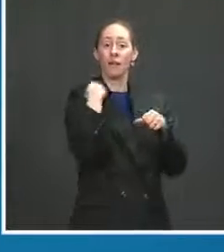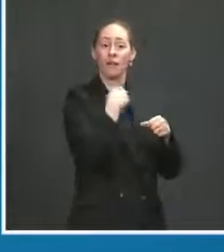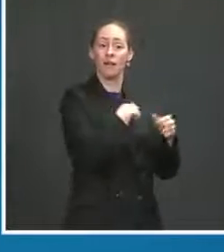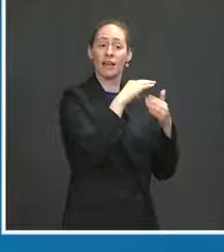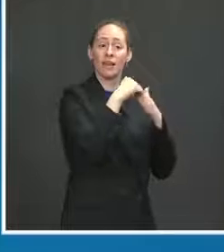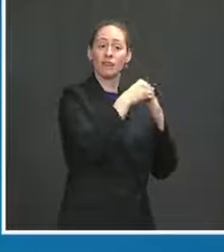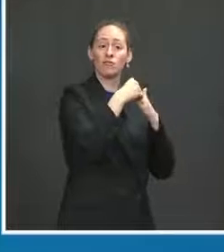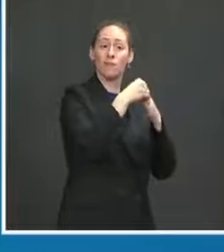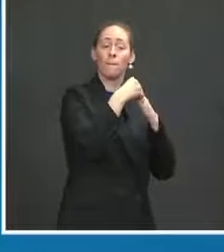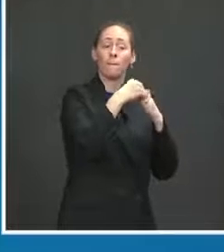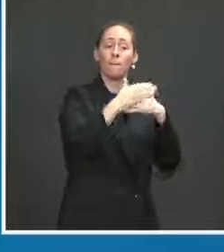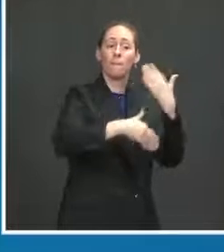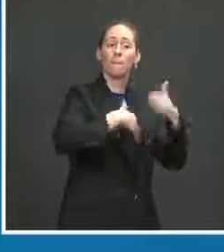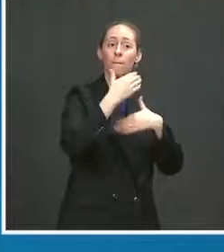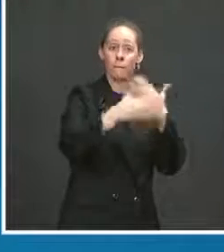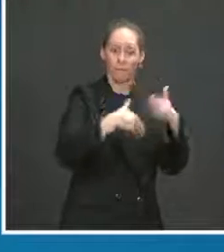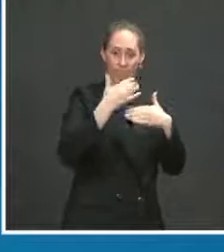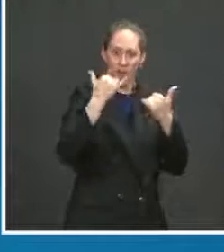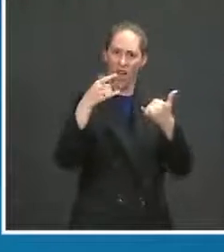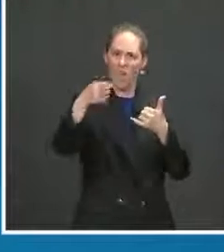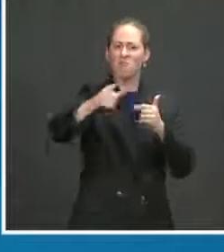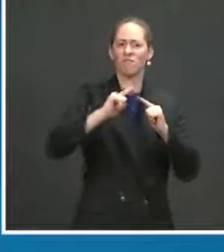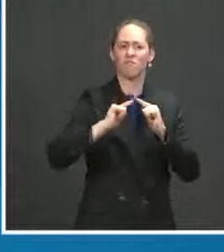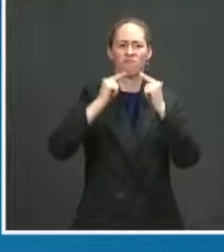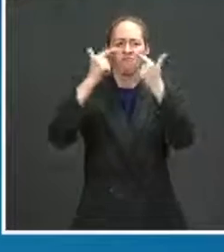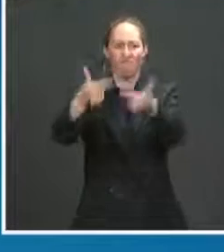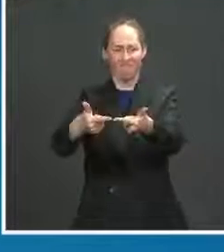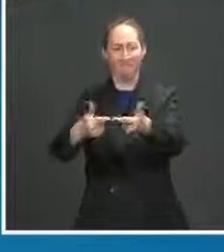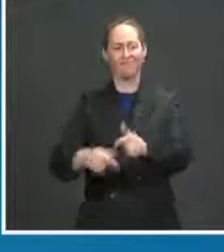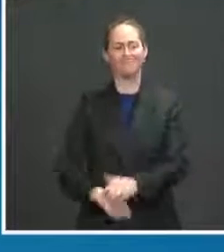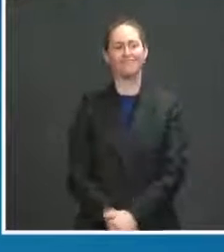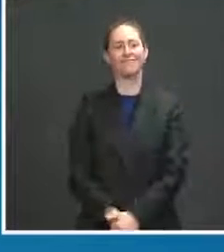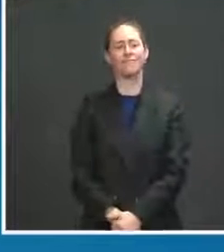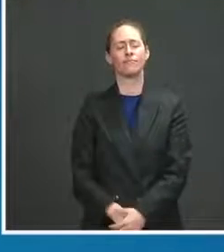And then, of course, there is climate change, which